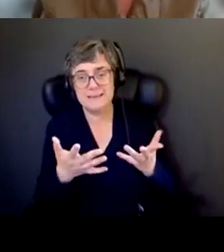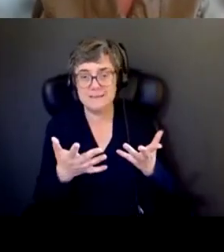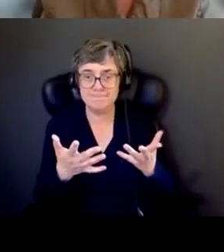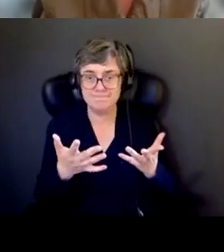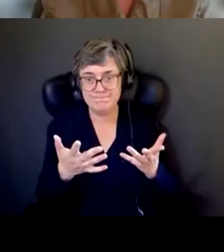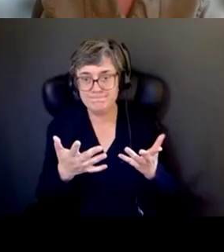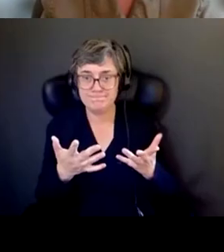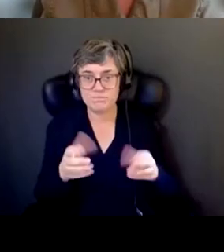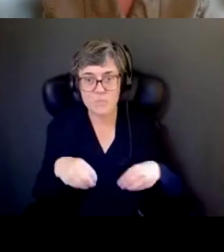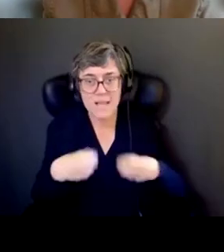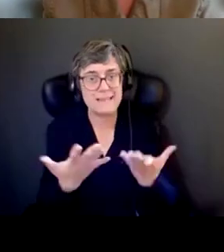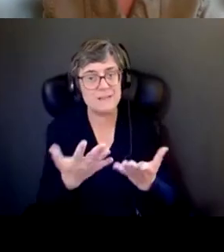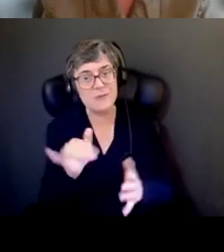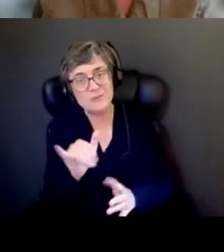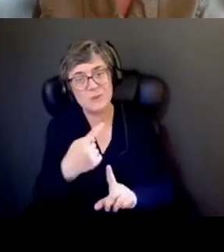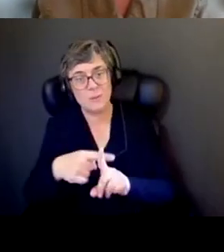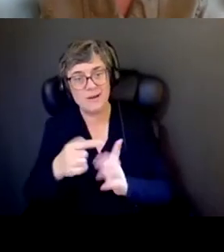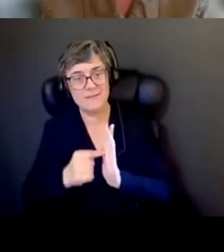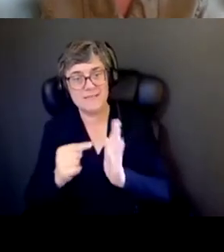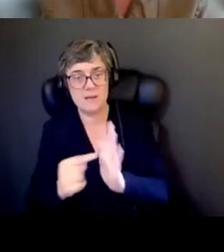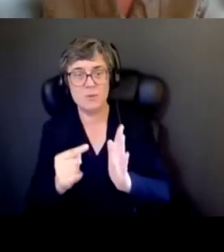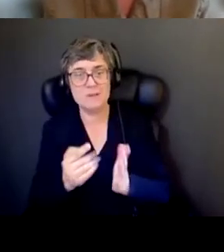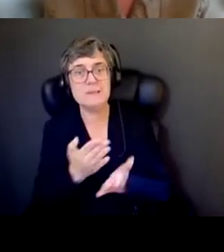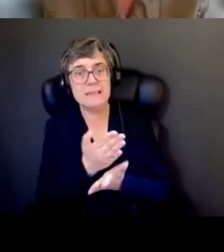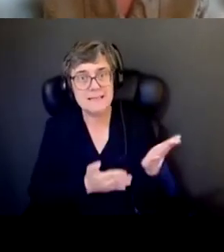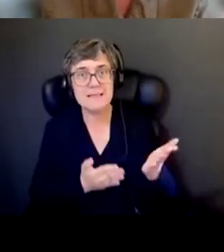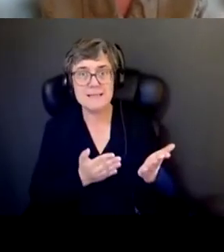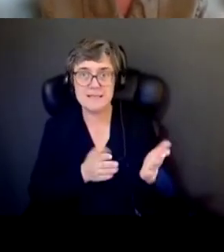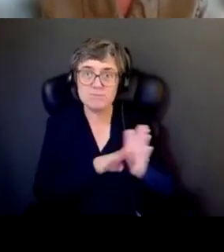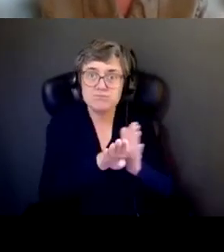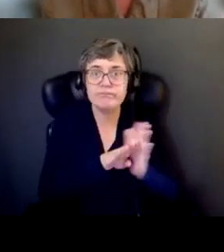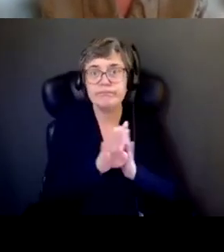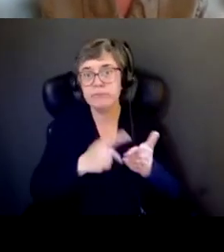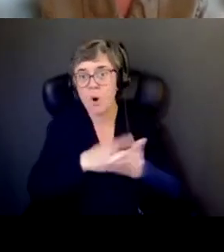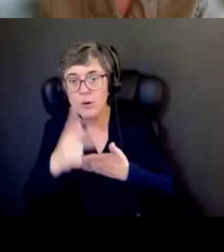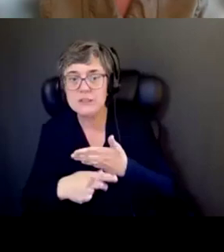Joanne, anything to add to this? Just saying the same thing that